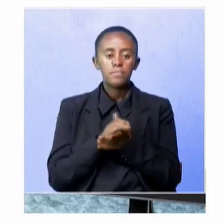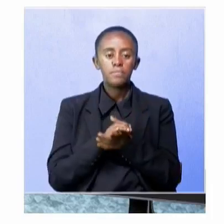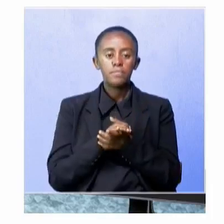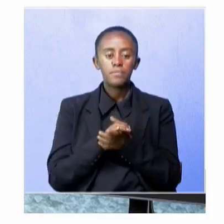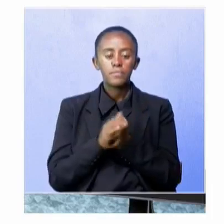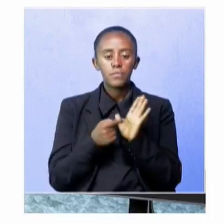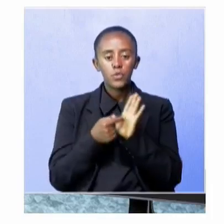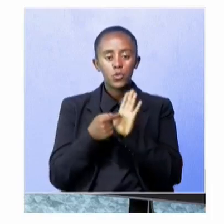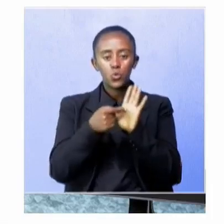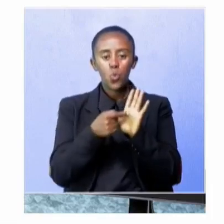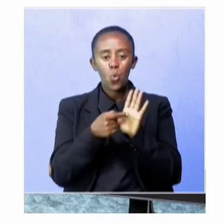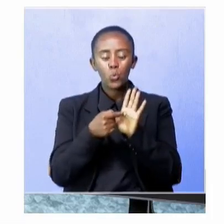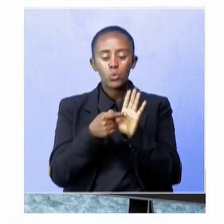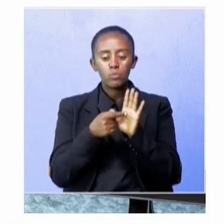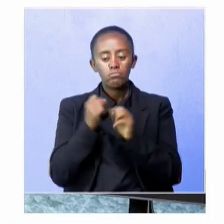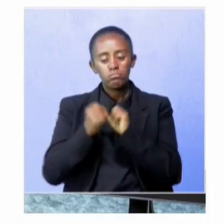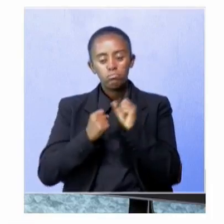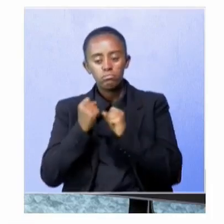showed